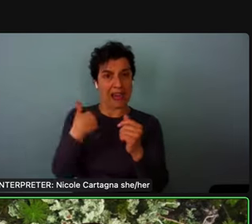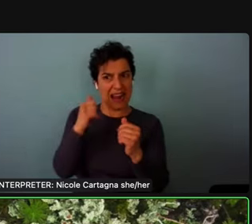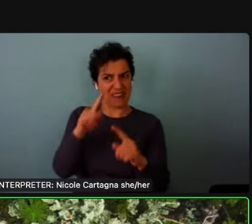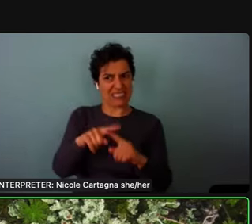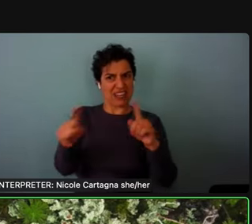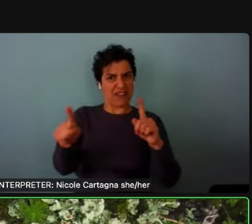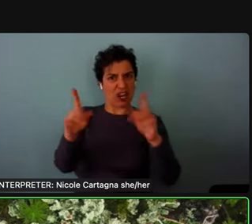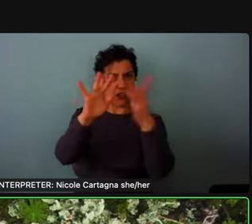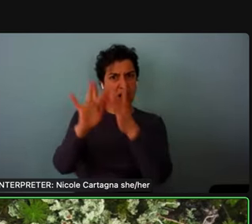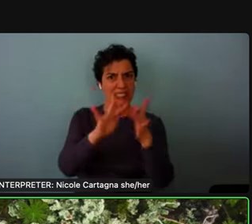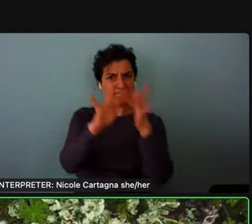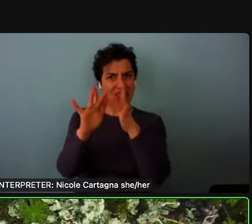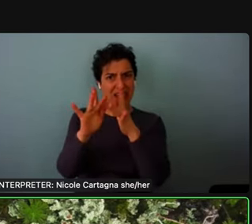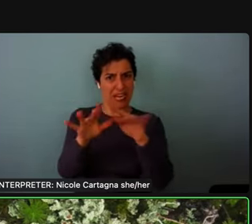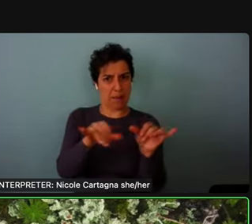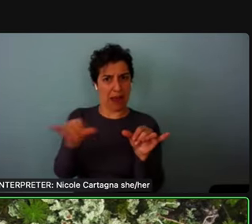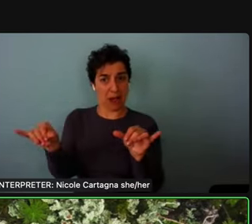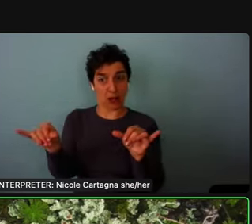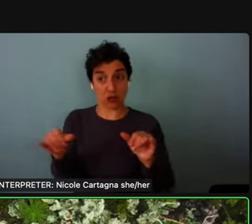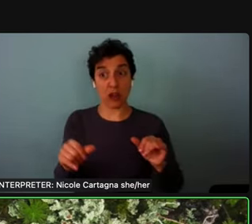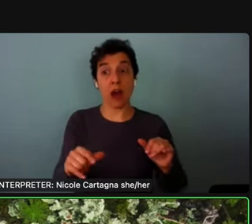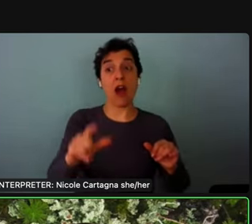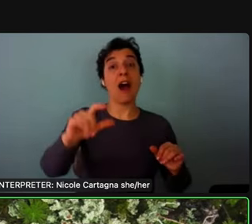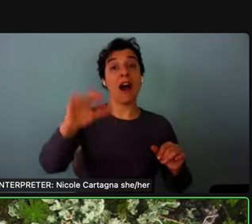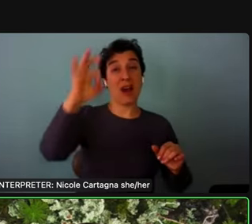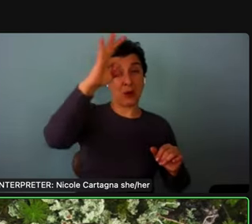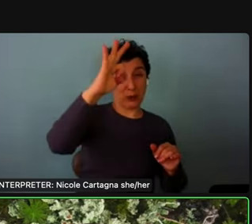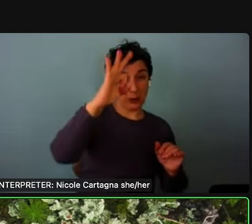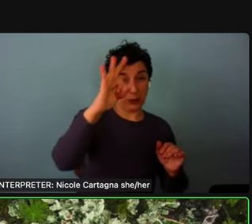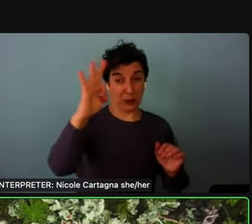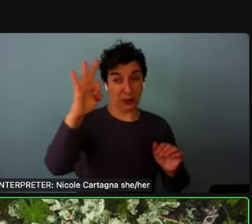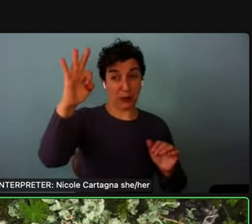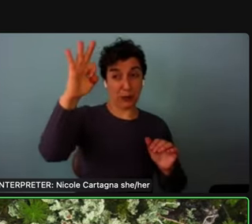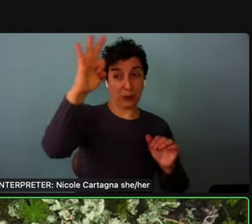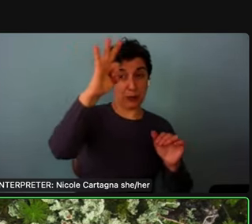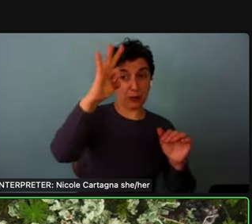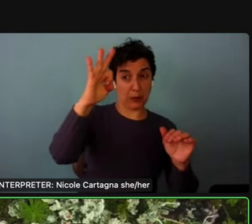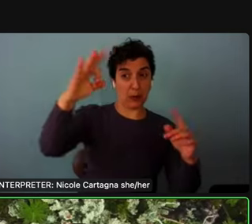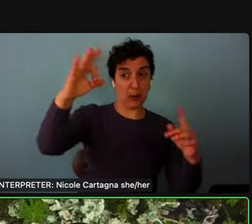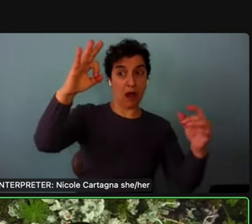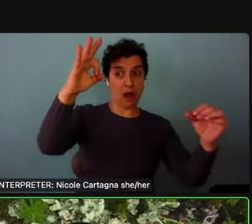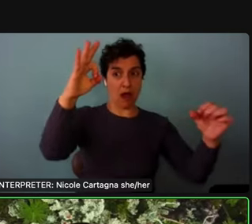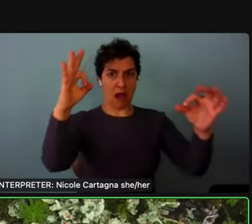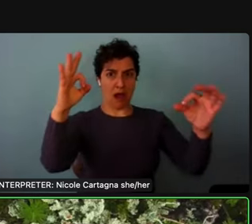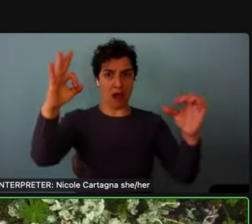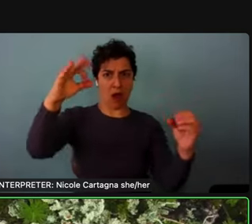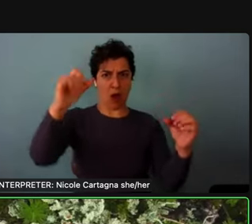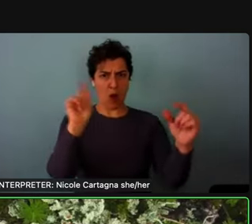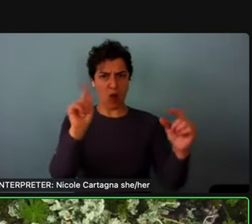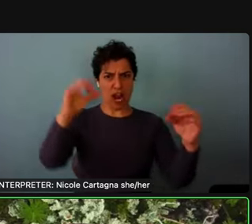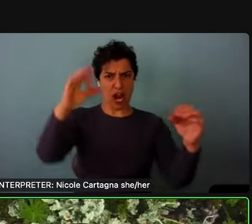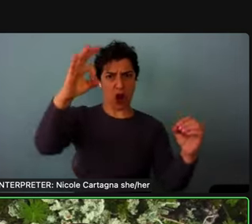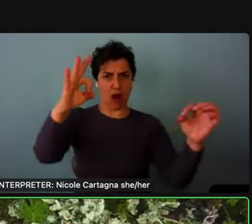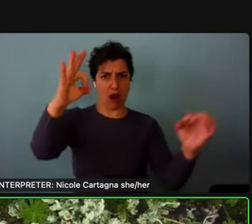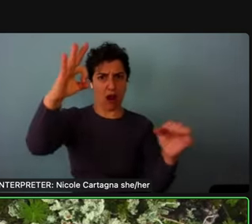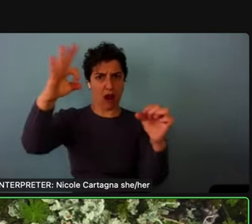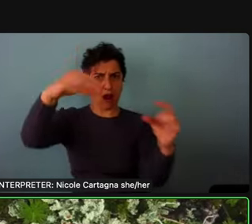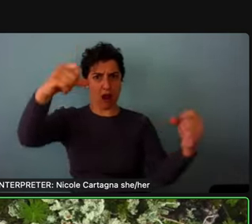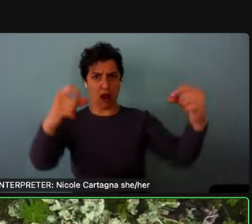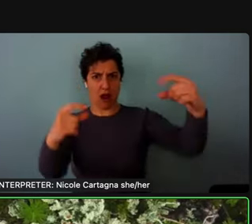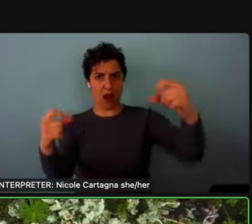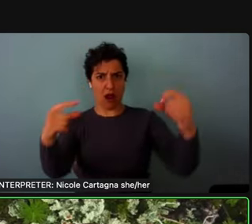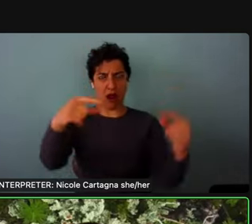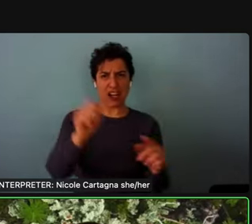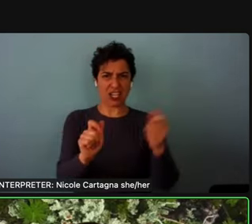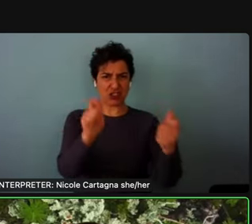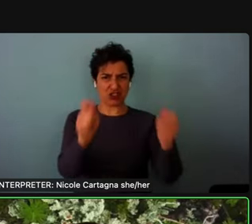patterns. As the black circle moves around, the regions correlated with the black circle change a lot. And the second point is that much